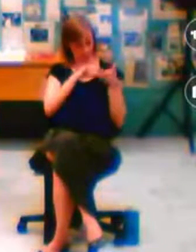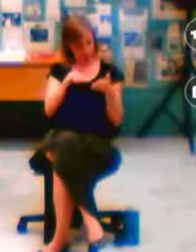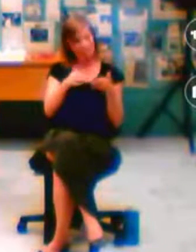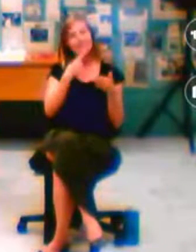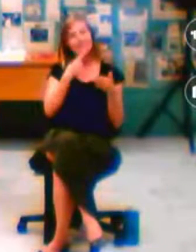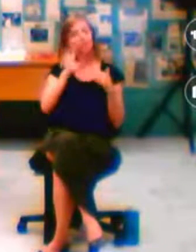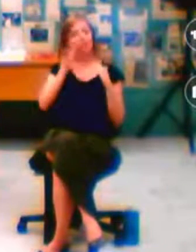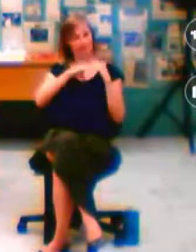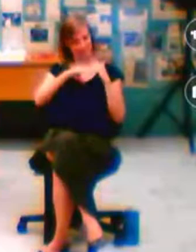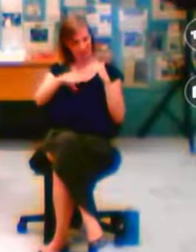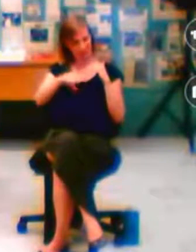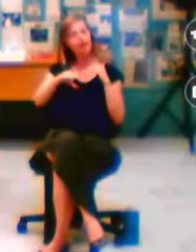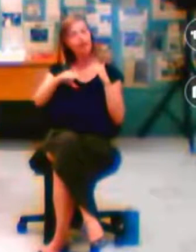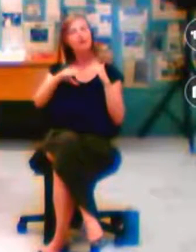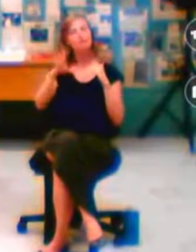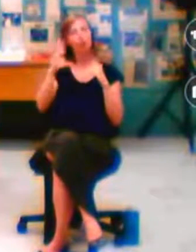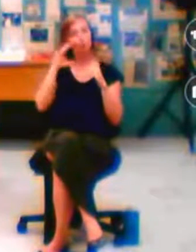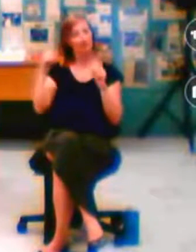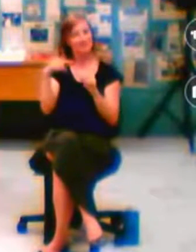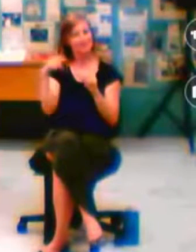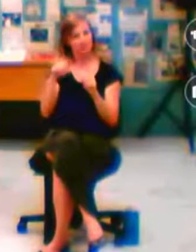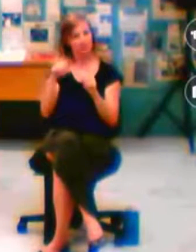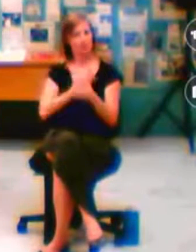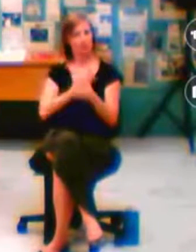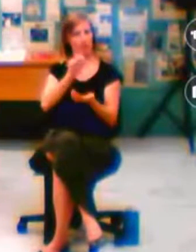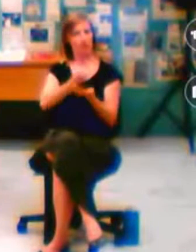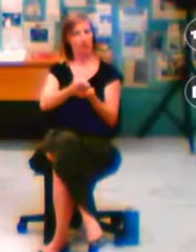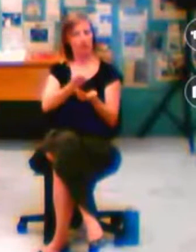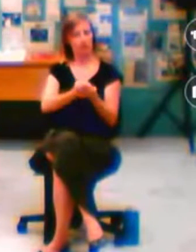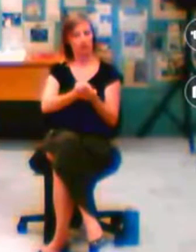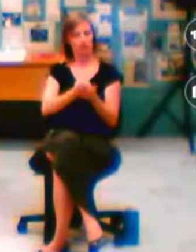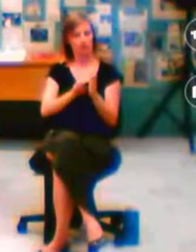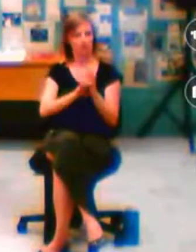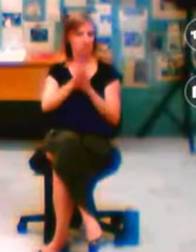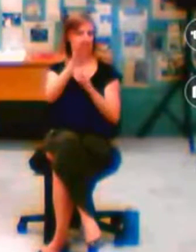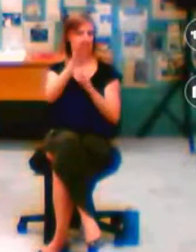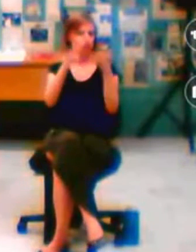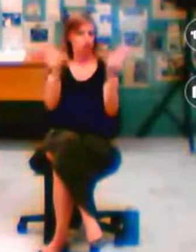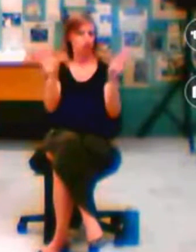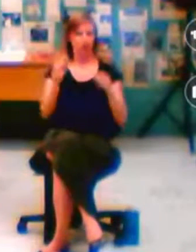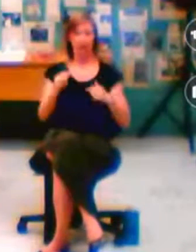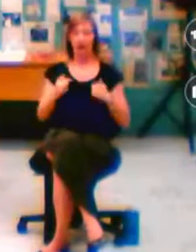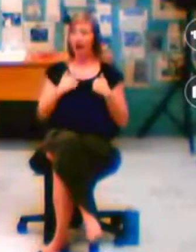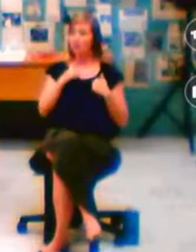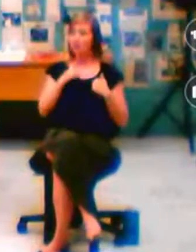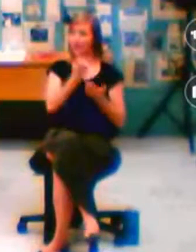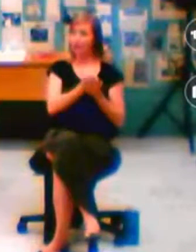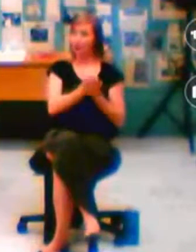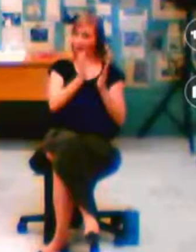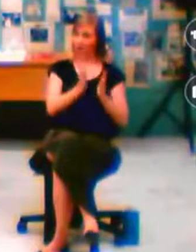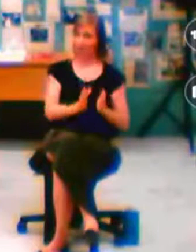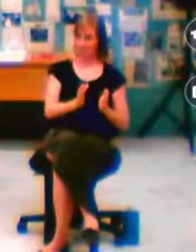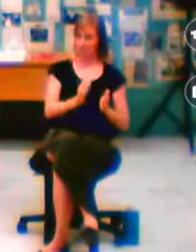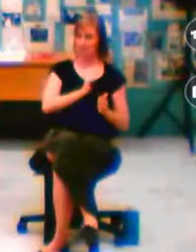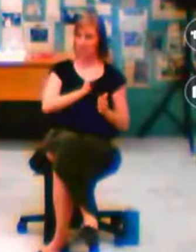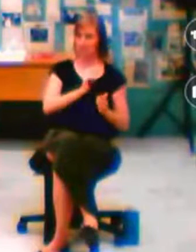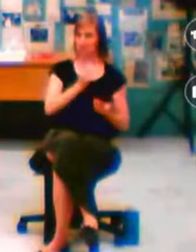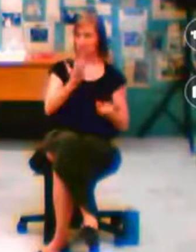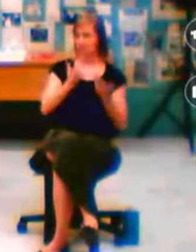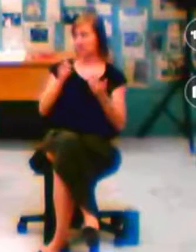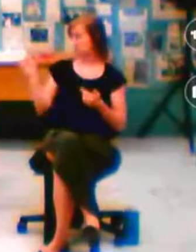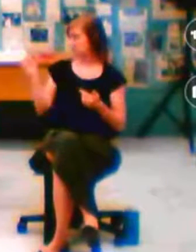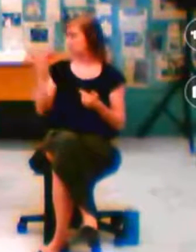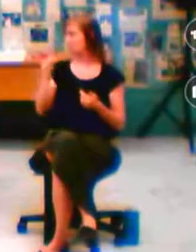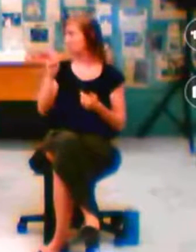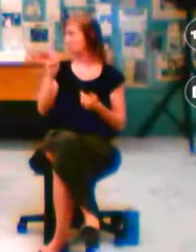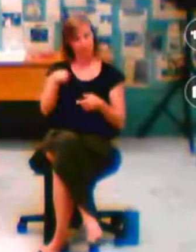website, coloradocareyes.co, and the economist says that with Colorado Care, the cost curve will stabilize, leaving extra money